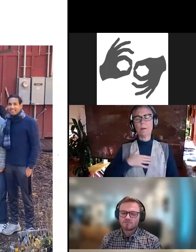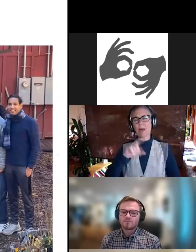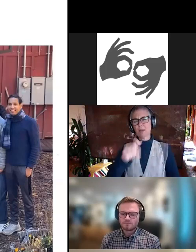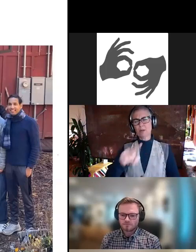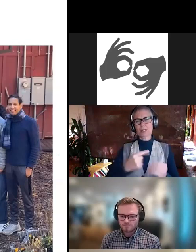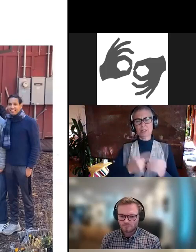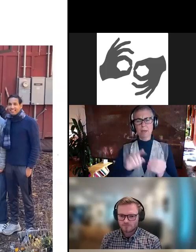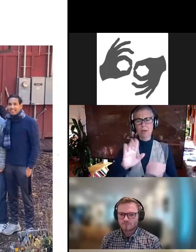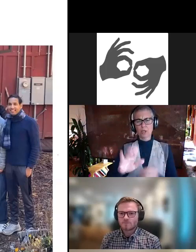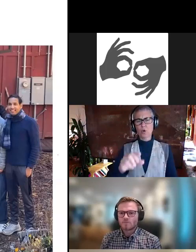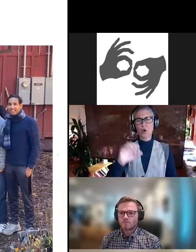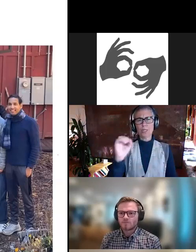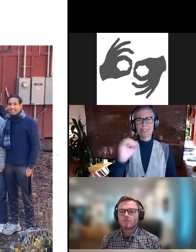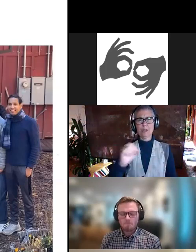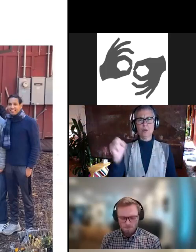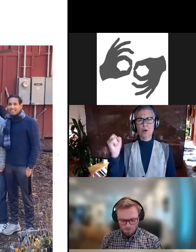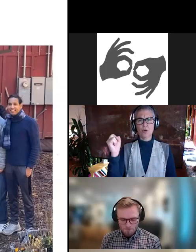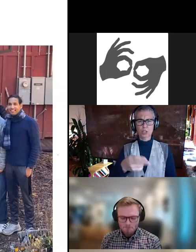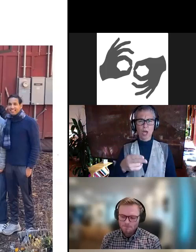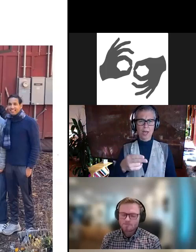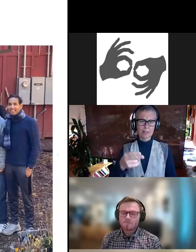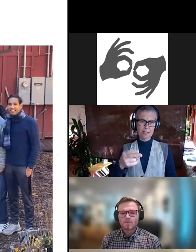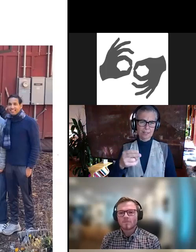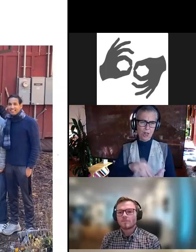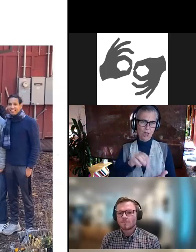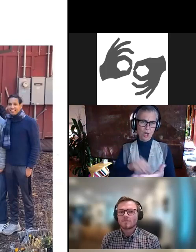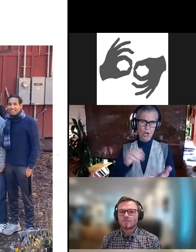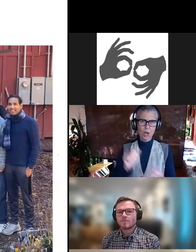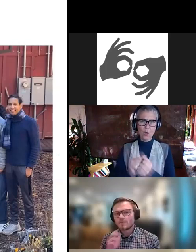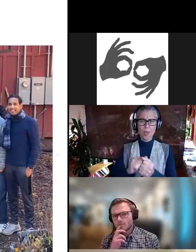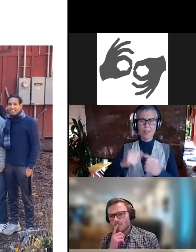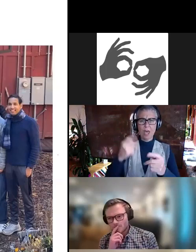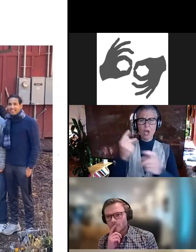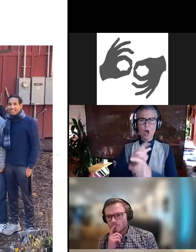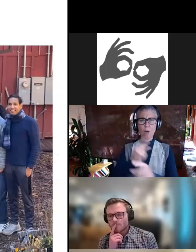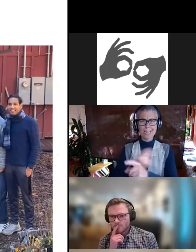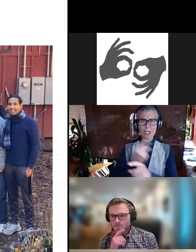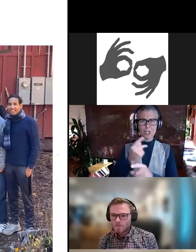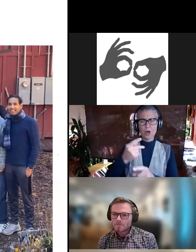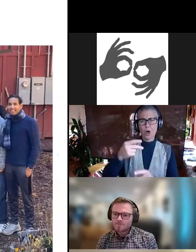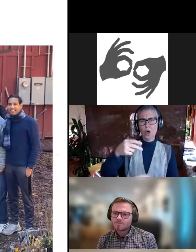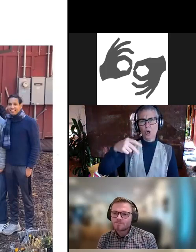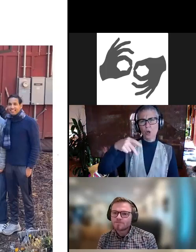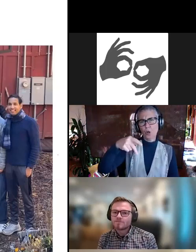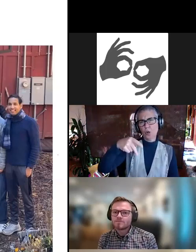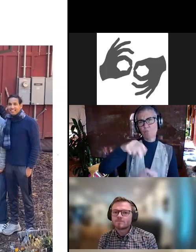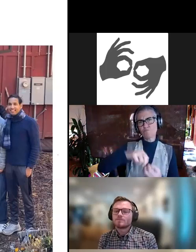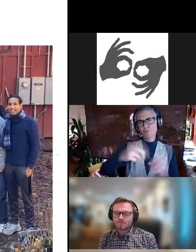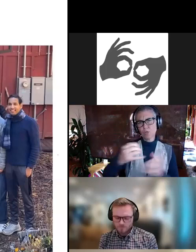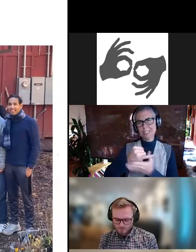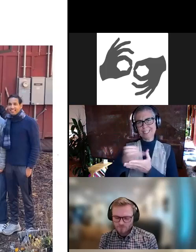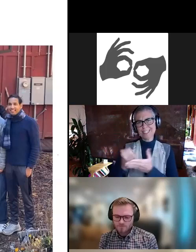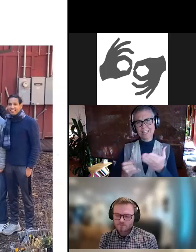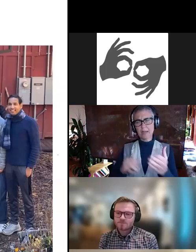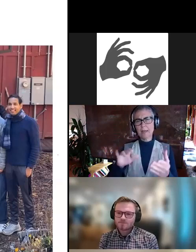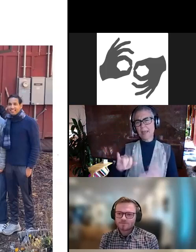your zero-shot learning with the basically computational protein design algorithm. The triad force field, if I remember